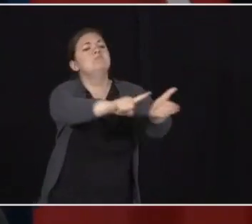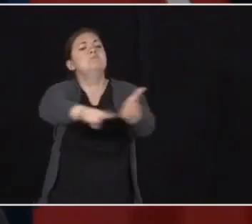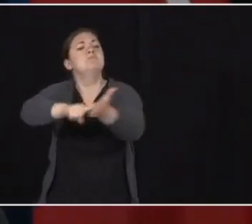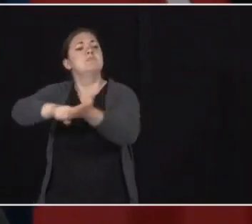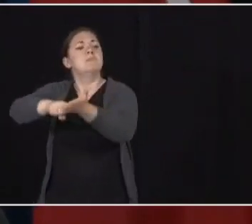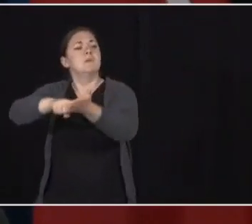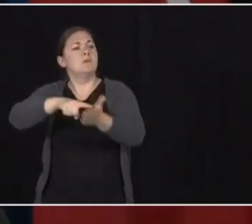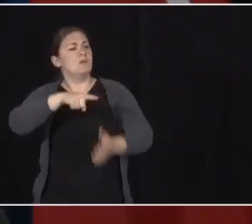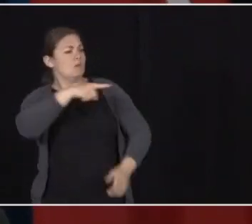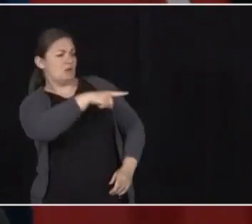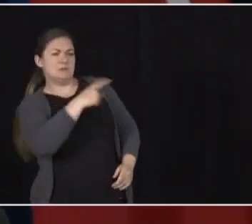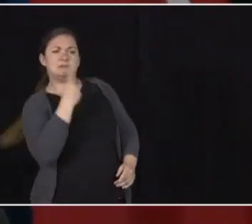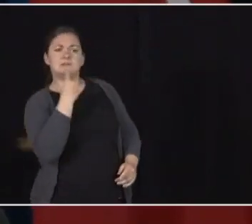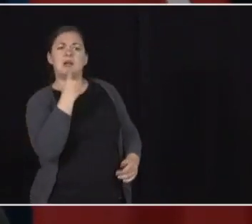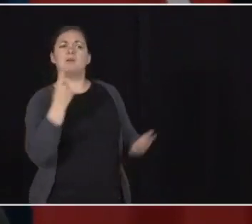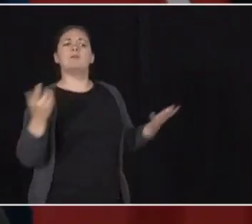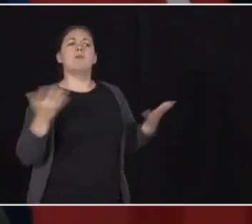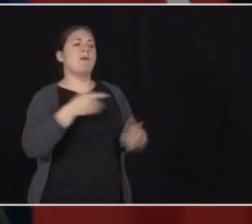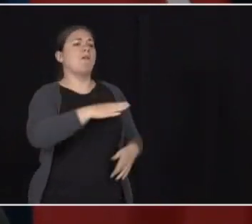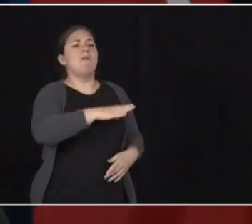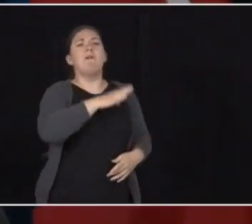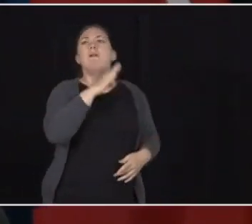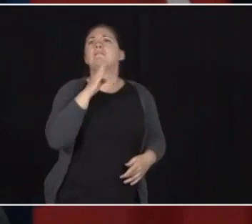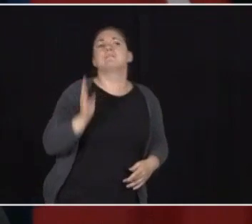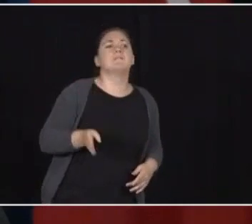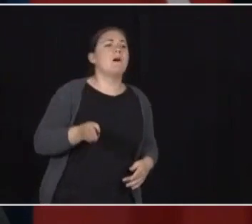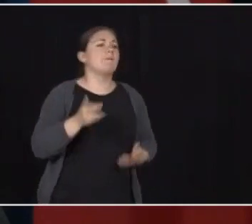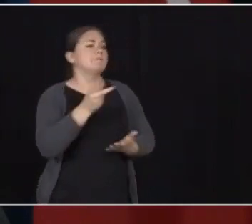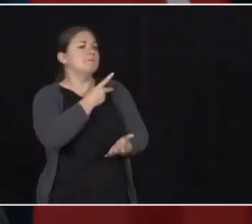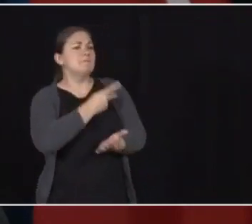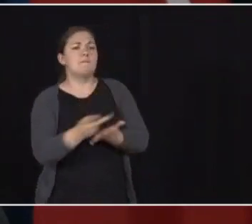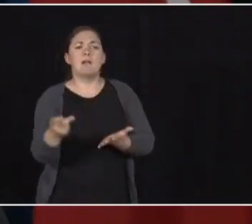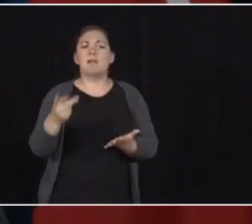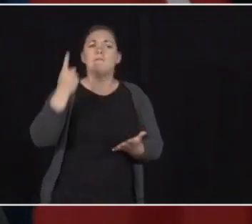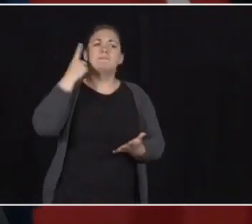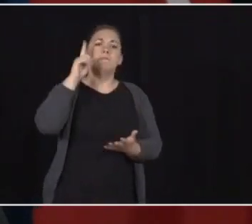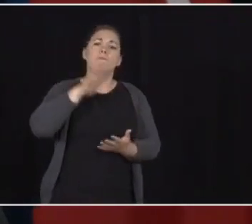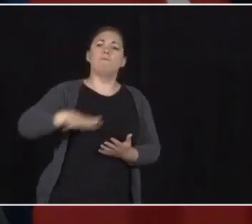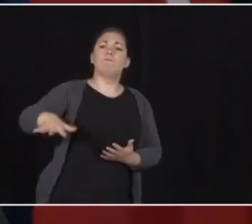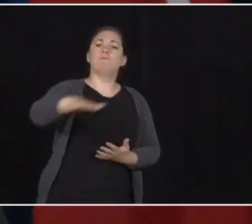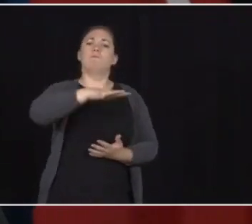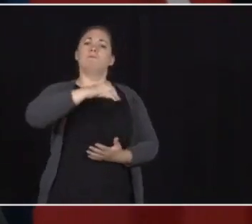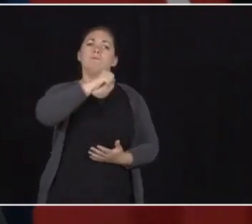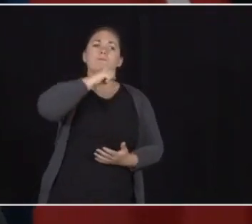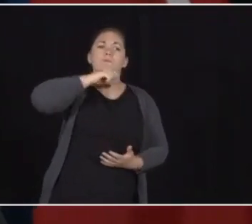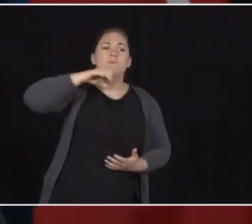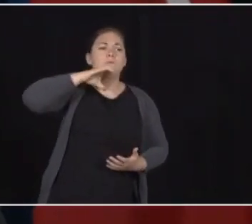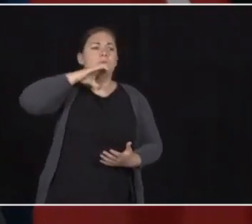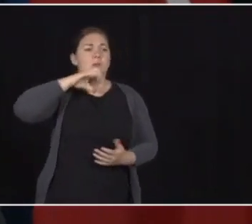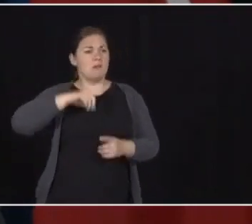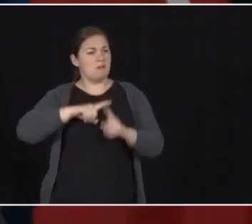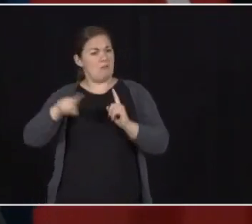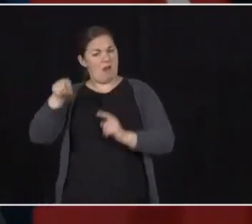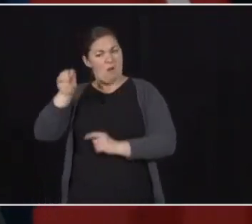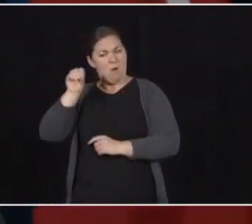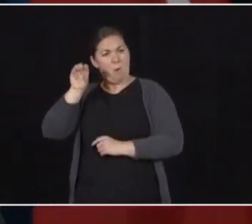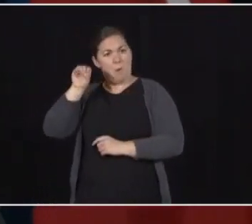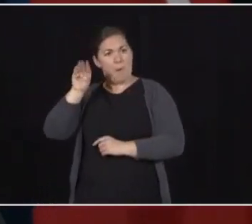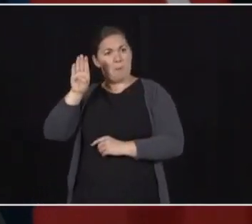that you've failed seniors in this province, but the fact that Mr. Dubé is just doing this, just going ahead